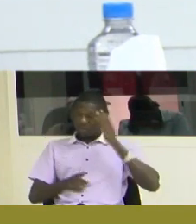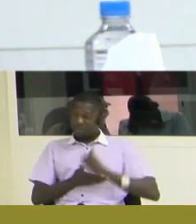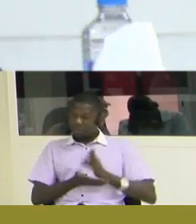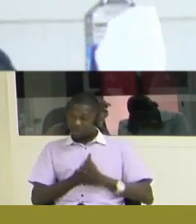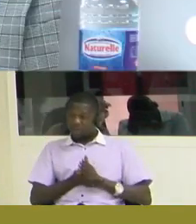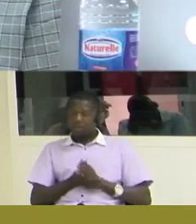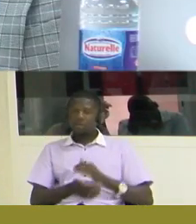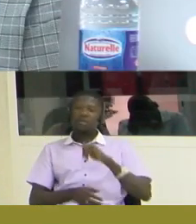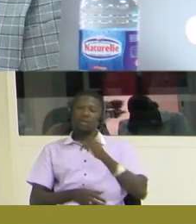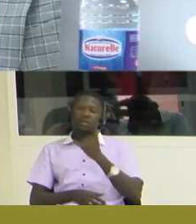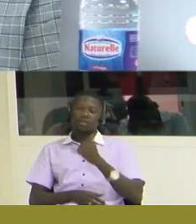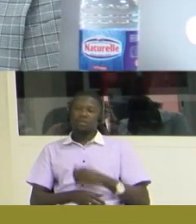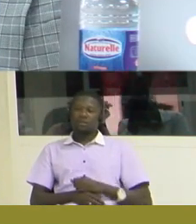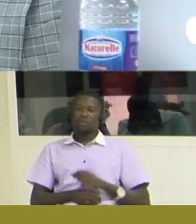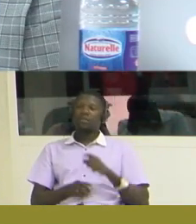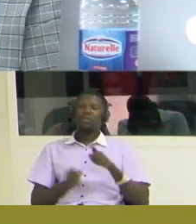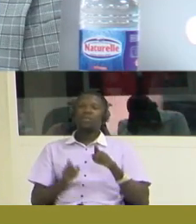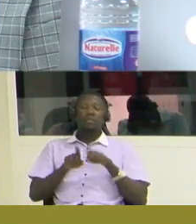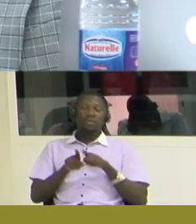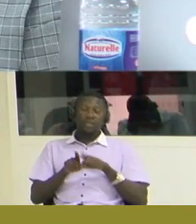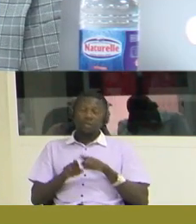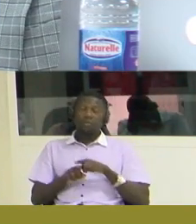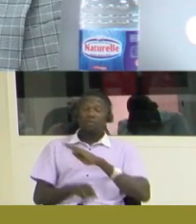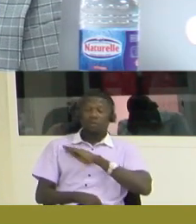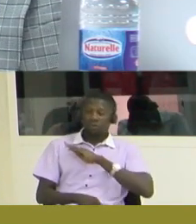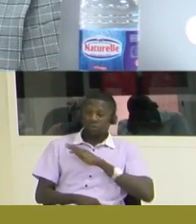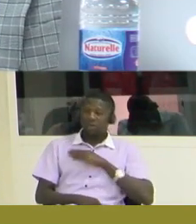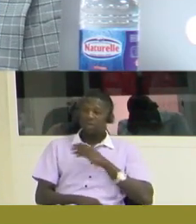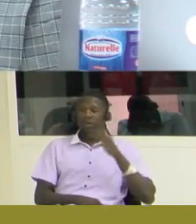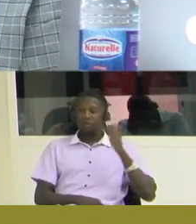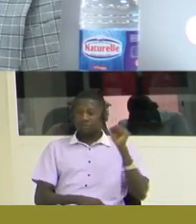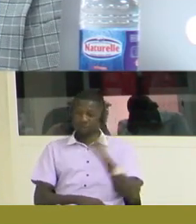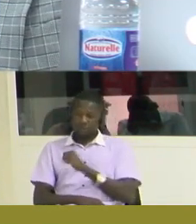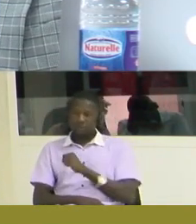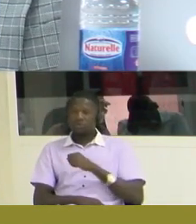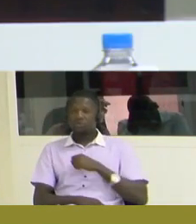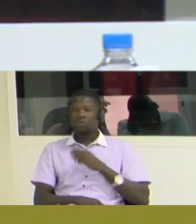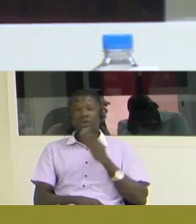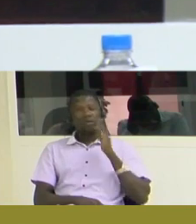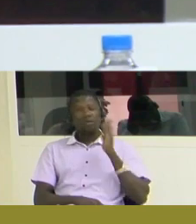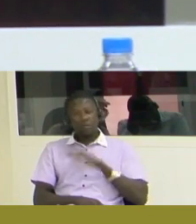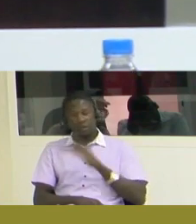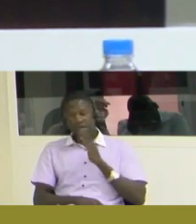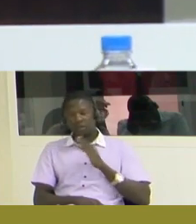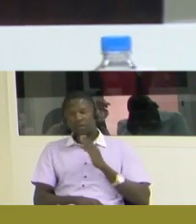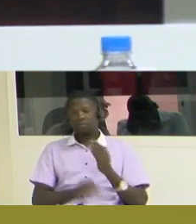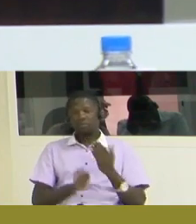an offense to lie before the TRC yes